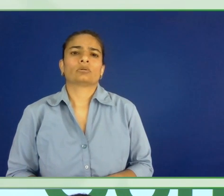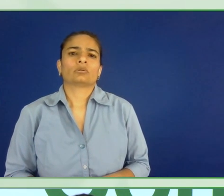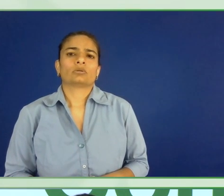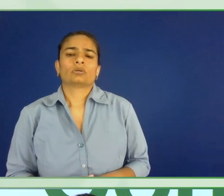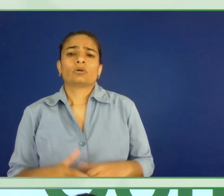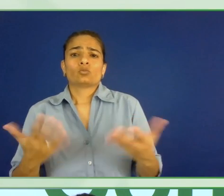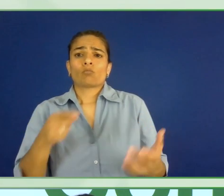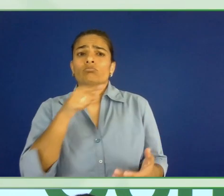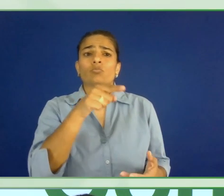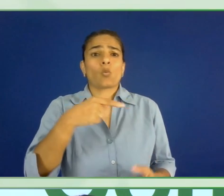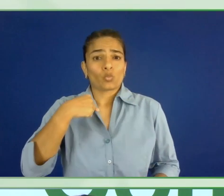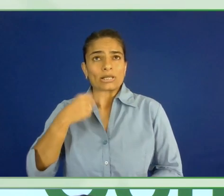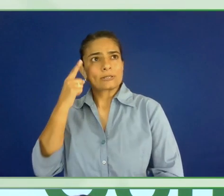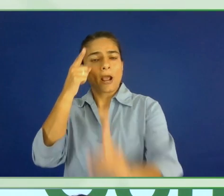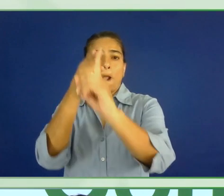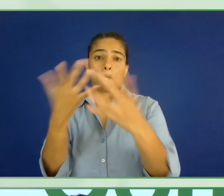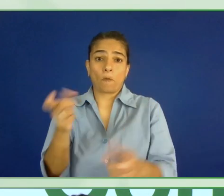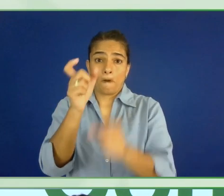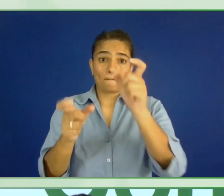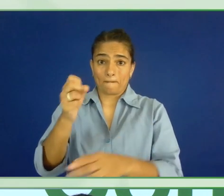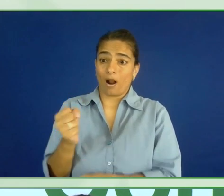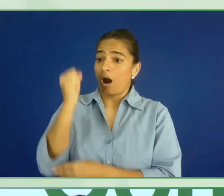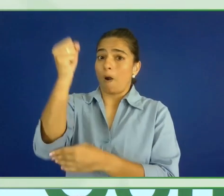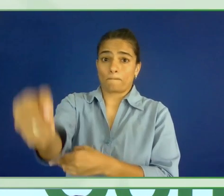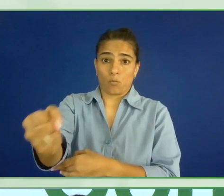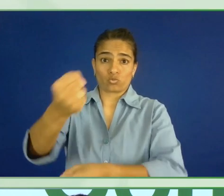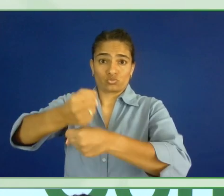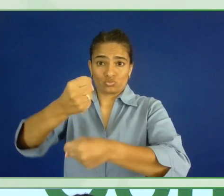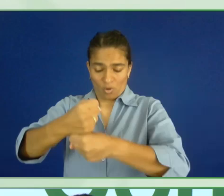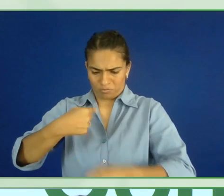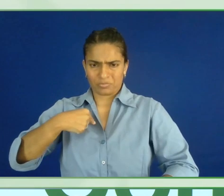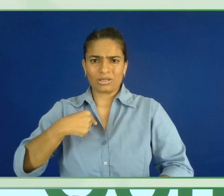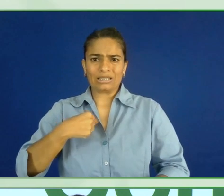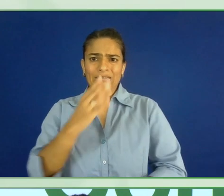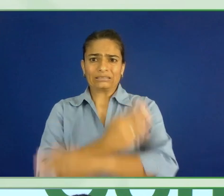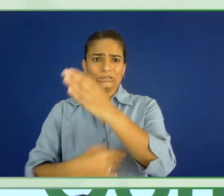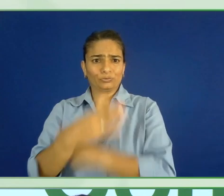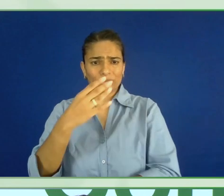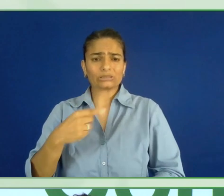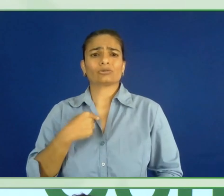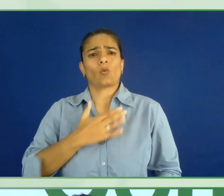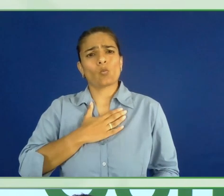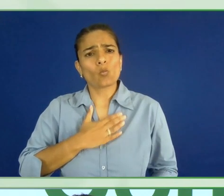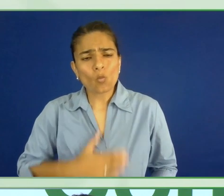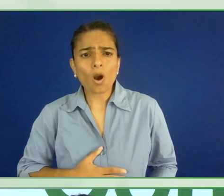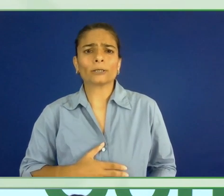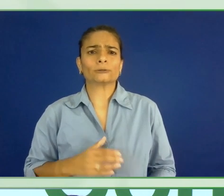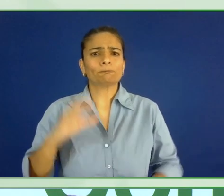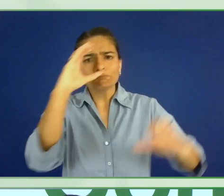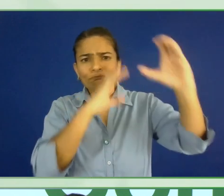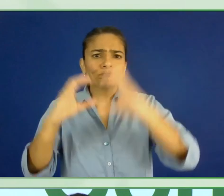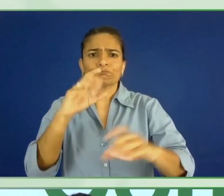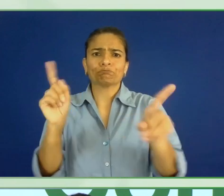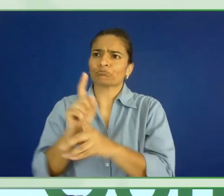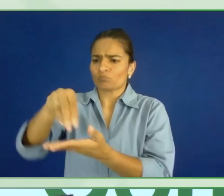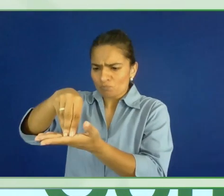services to persons experiencing disability who are seeking meaningful, competitively paid work, and we provide